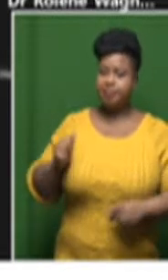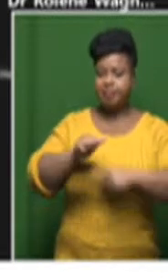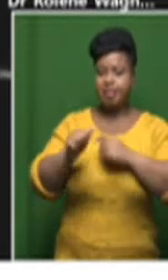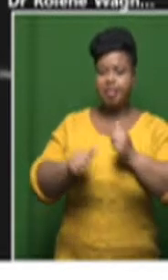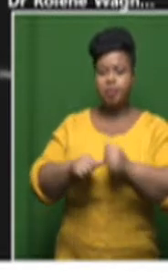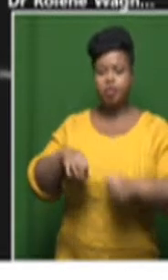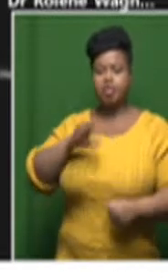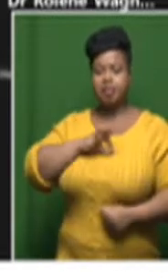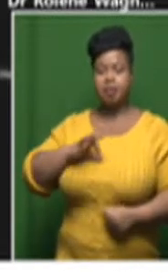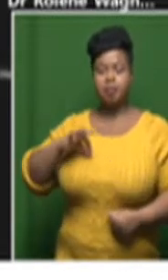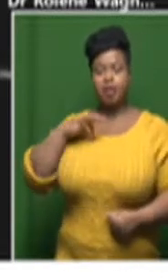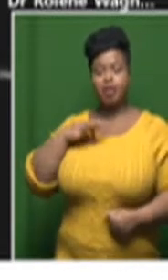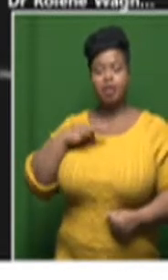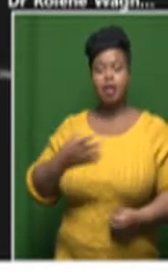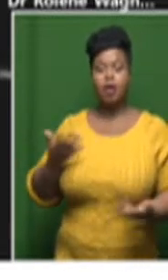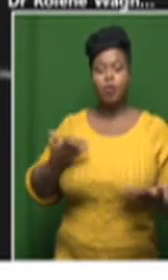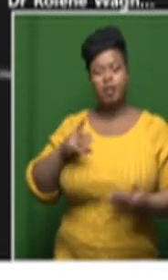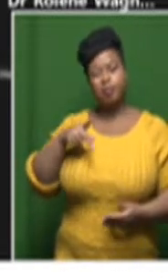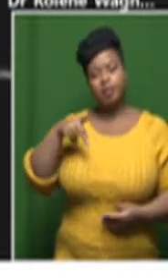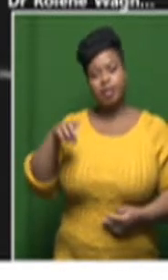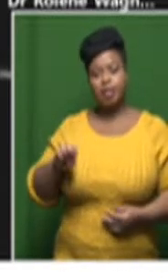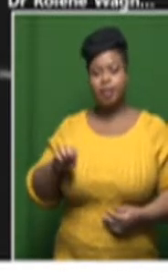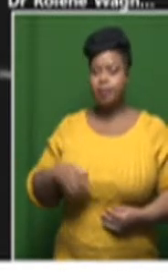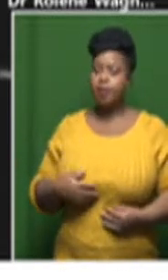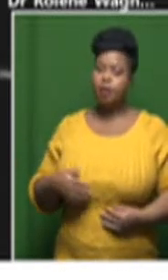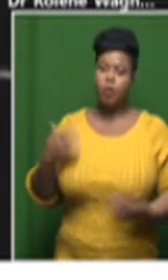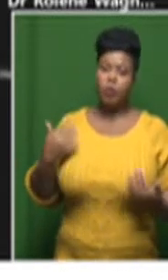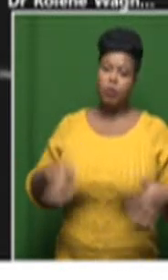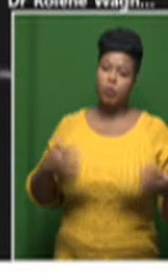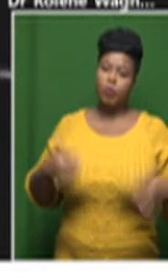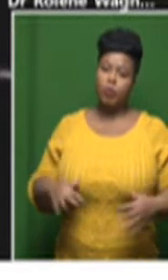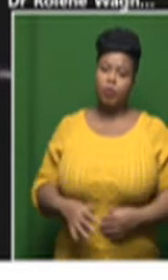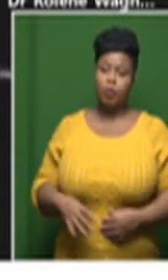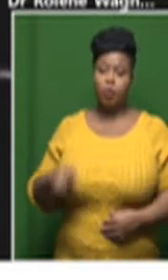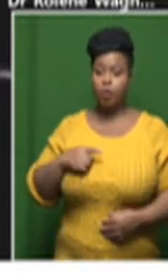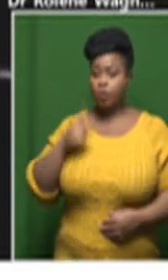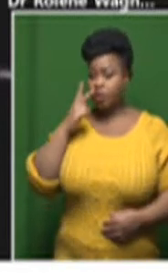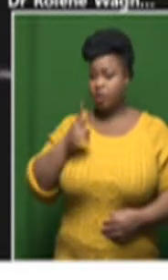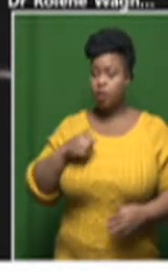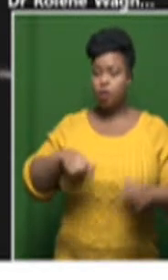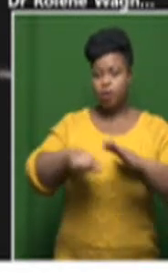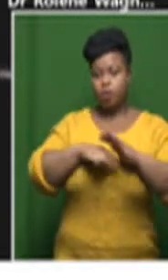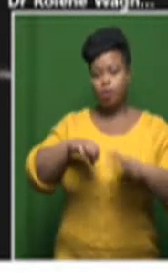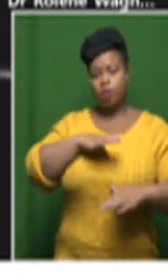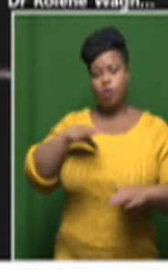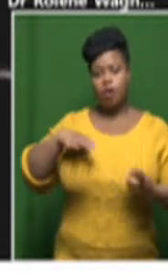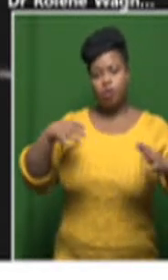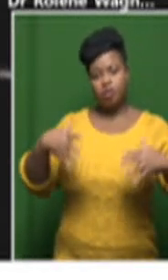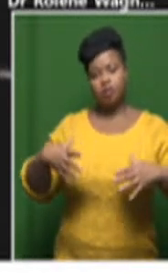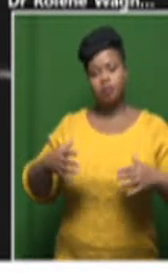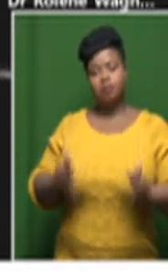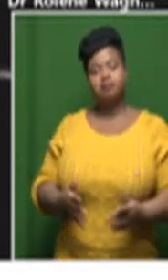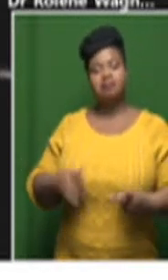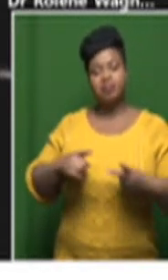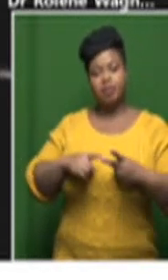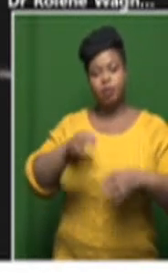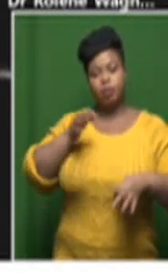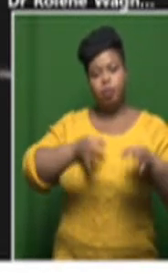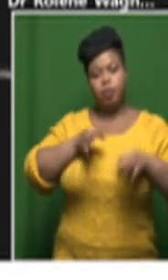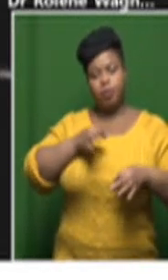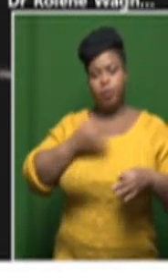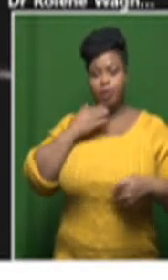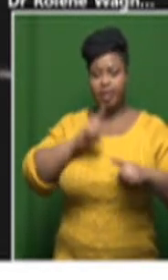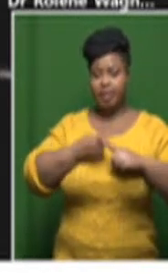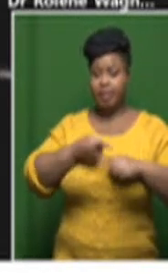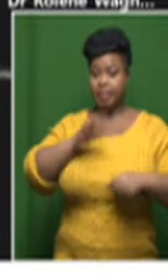in Grobegge. It's just absolutely overwhelming how our local councillors, as well as our politicians, our